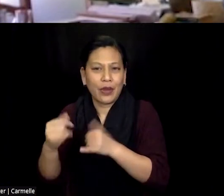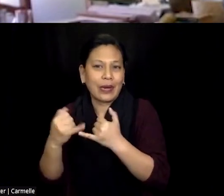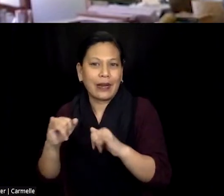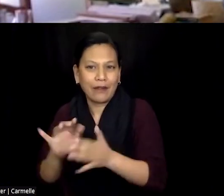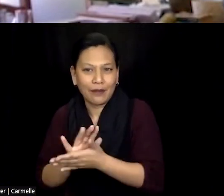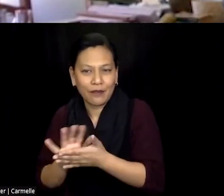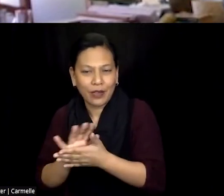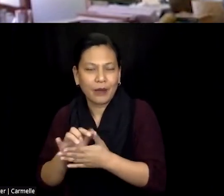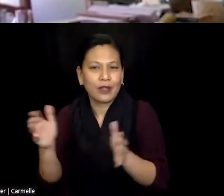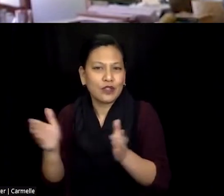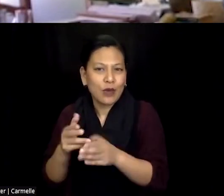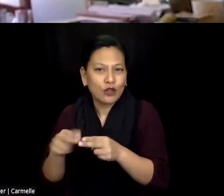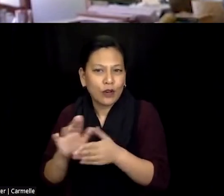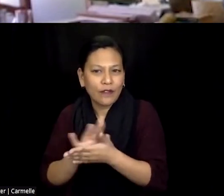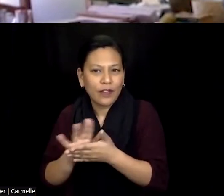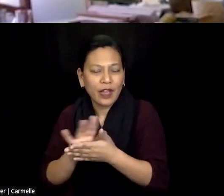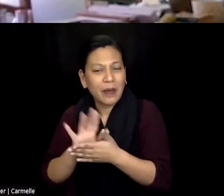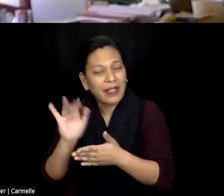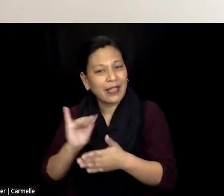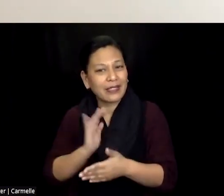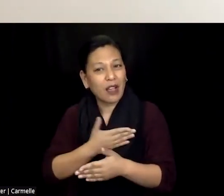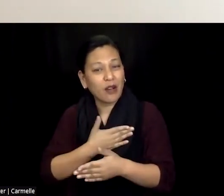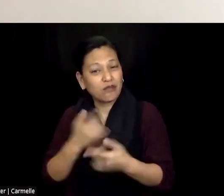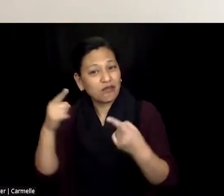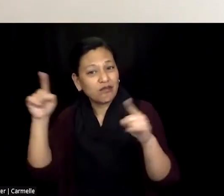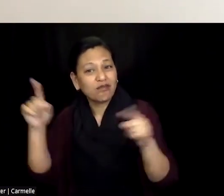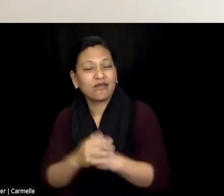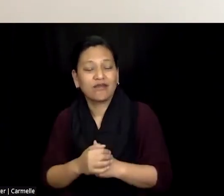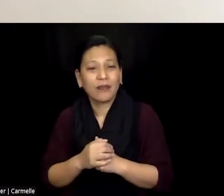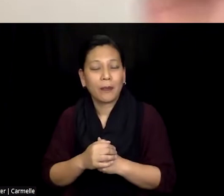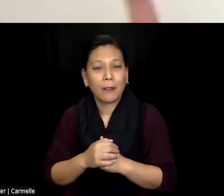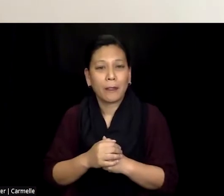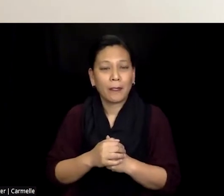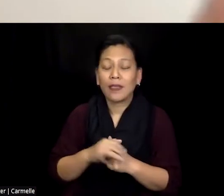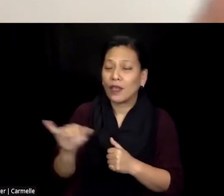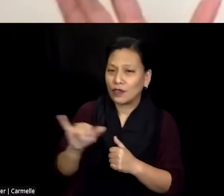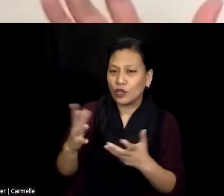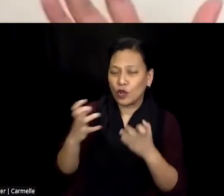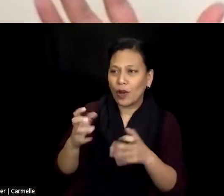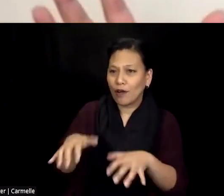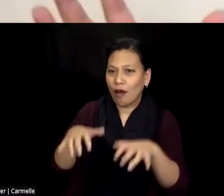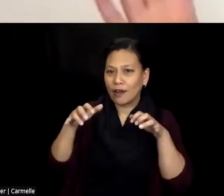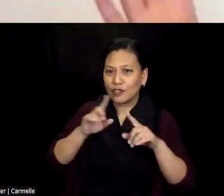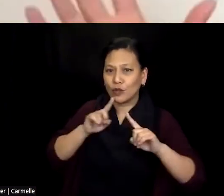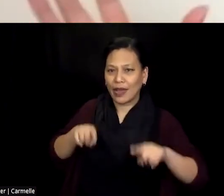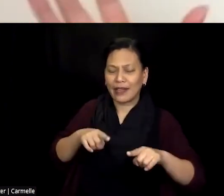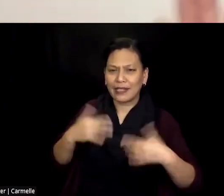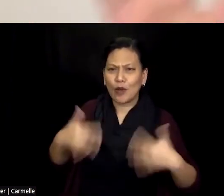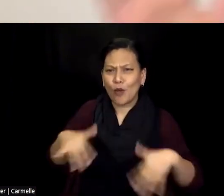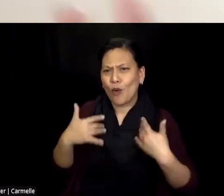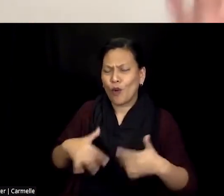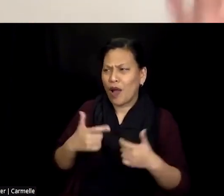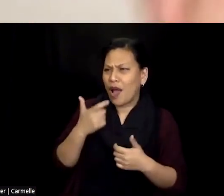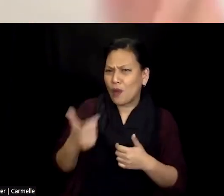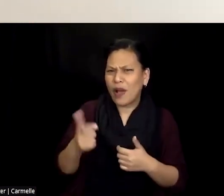kind of our niche, and it's done well for us. Yeah, and you bring up an interesting point, is like you want audiences to leave and be like, whoa, like how did they do that?